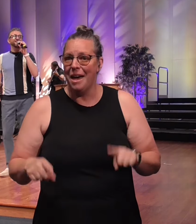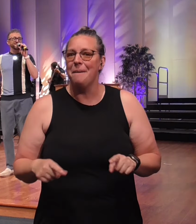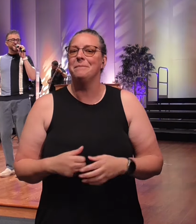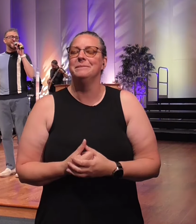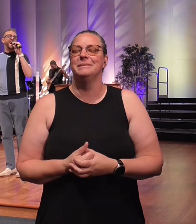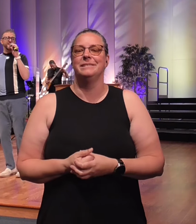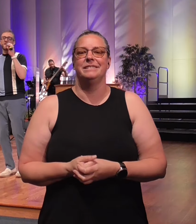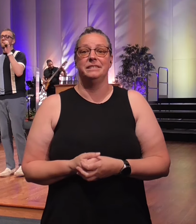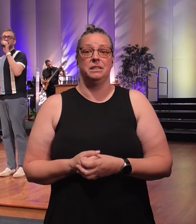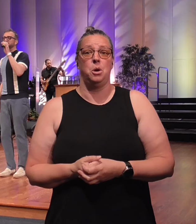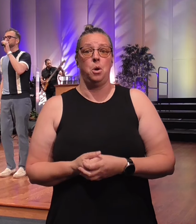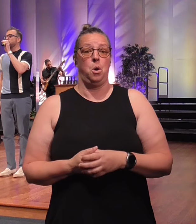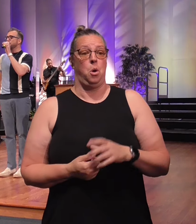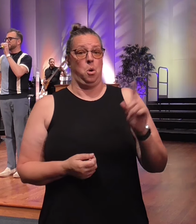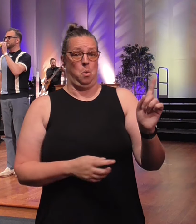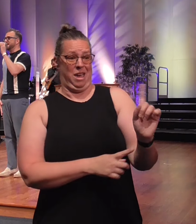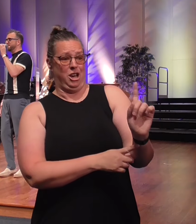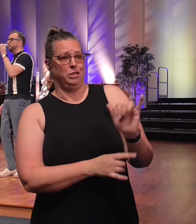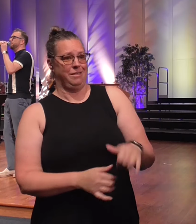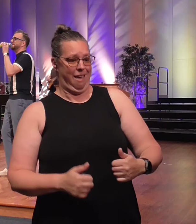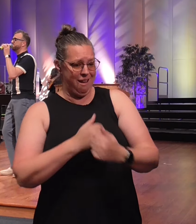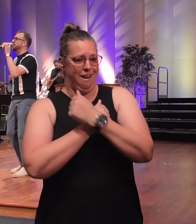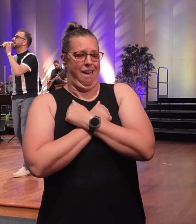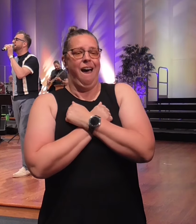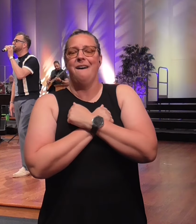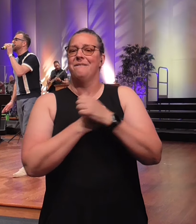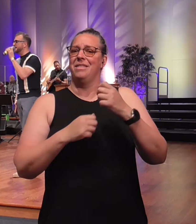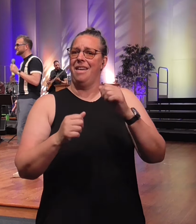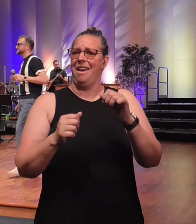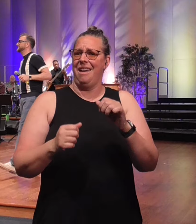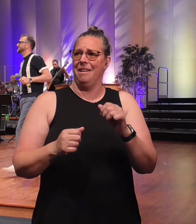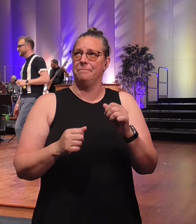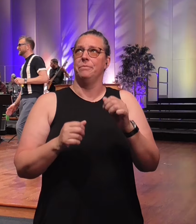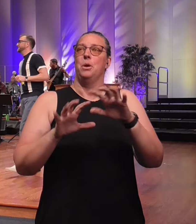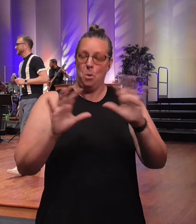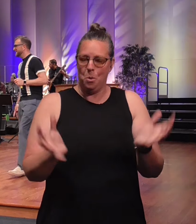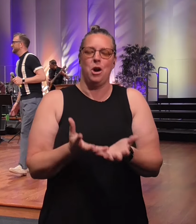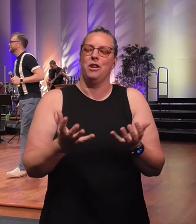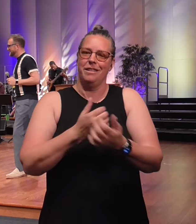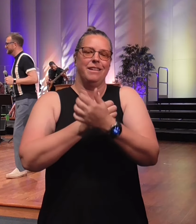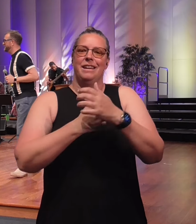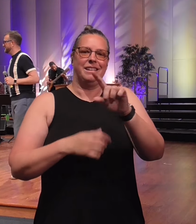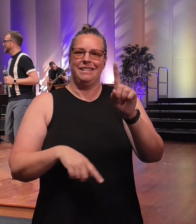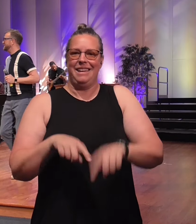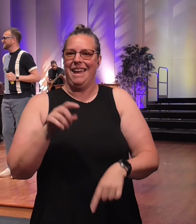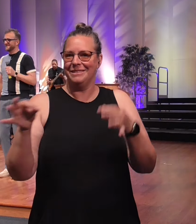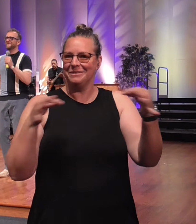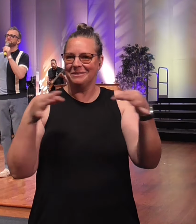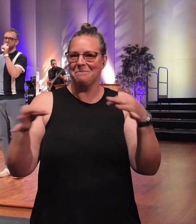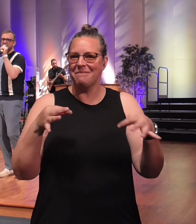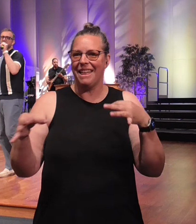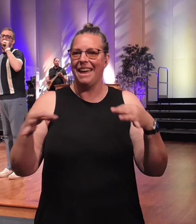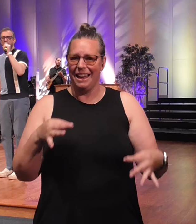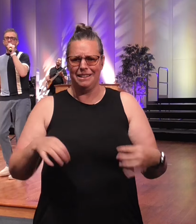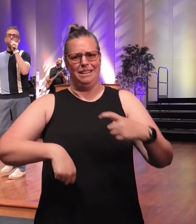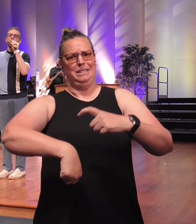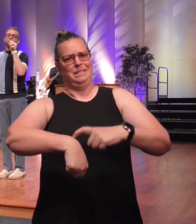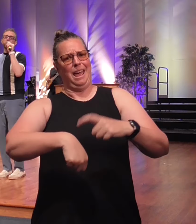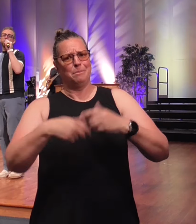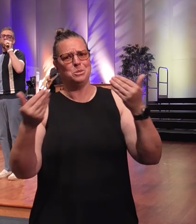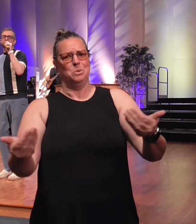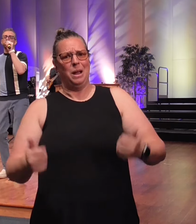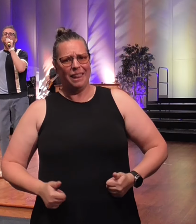Where is this kind of love this world could never explain? It's time to live the gospel unashamed.